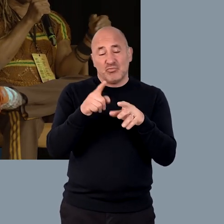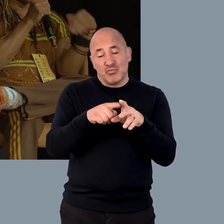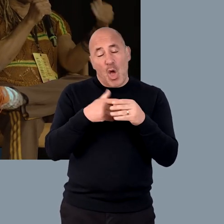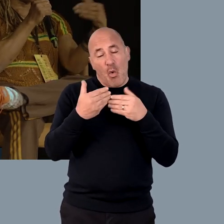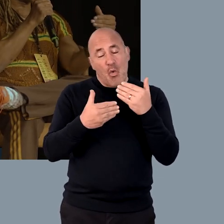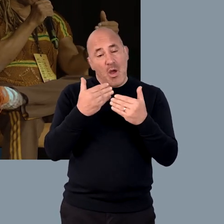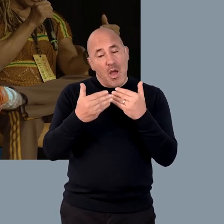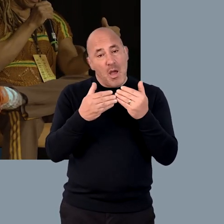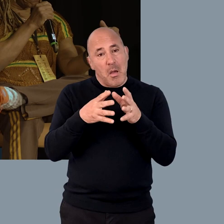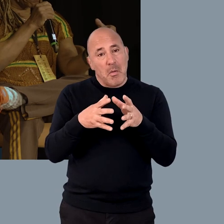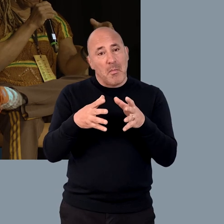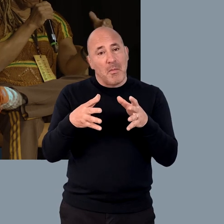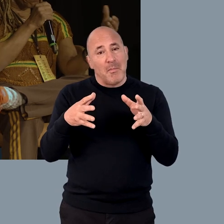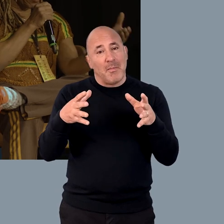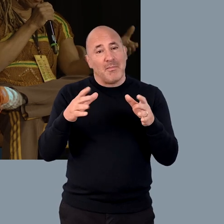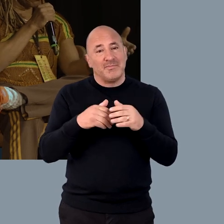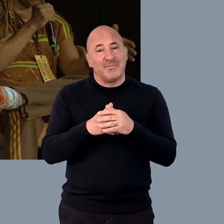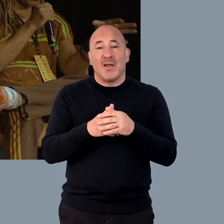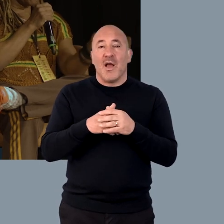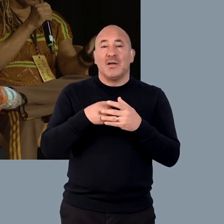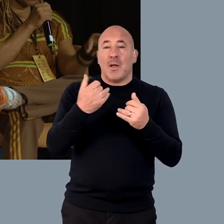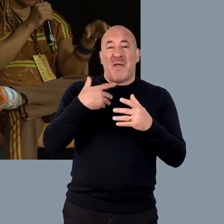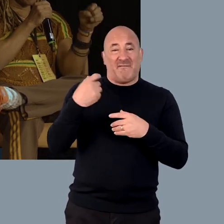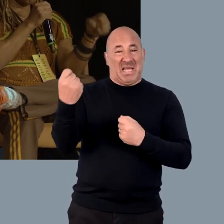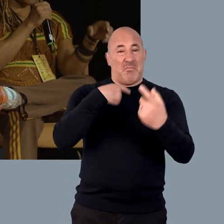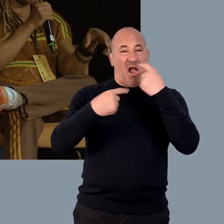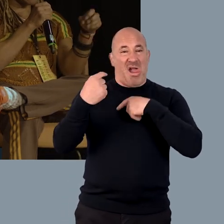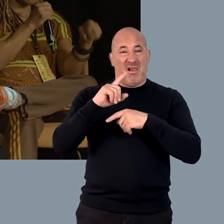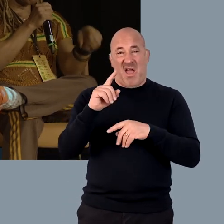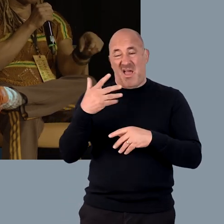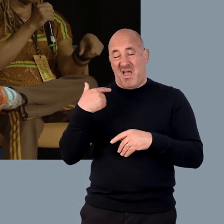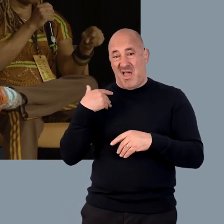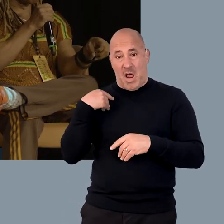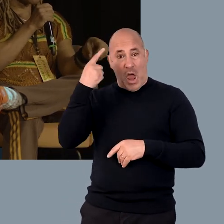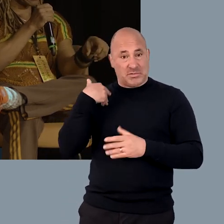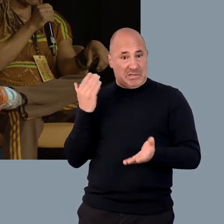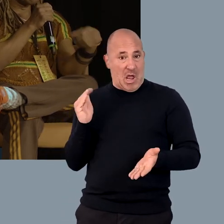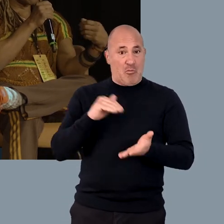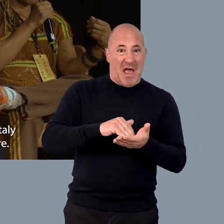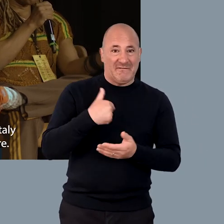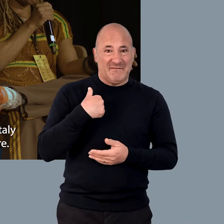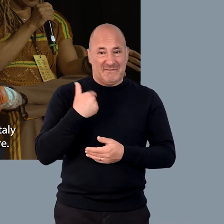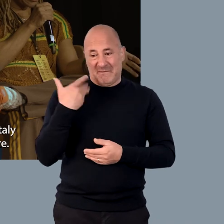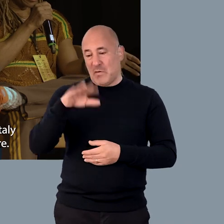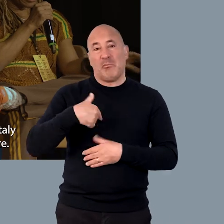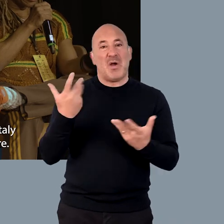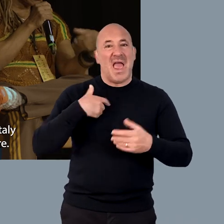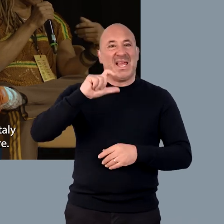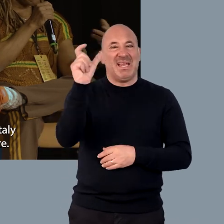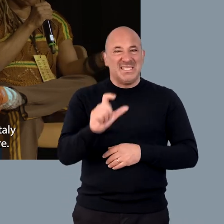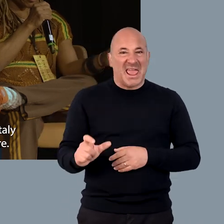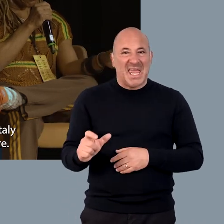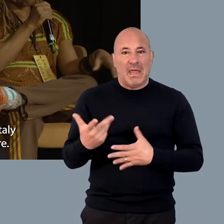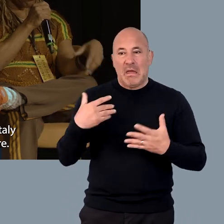it's a gradual thing so i know that a lot of times i get emails from people saying i arrived in london